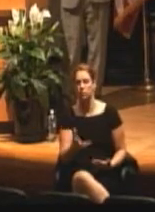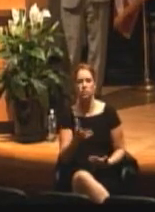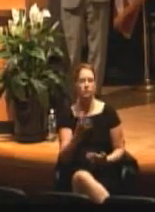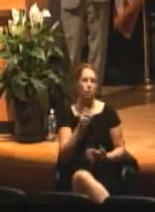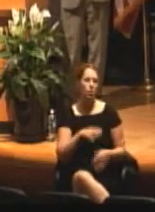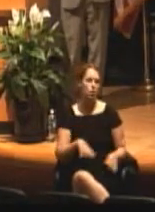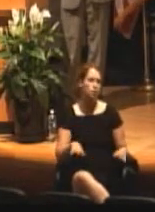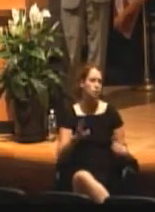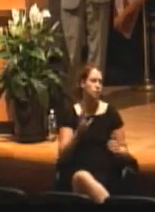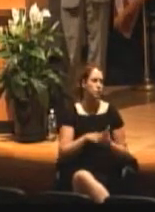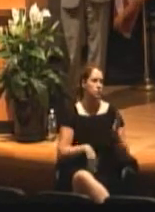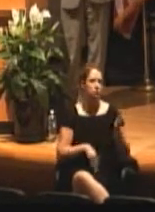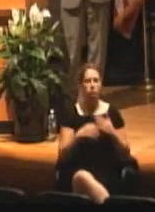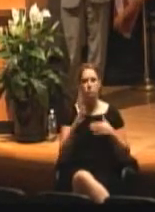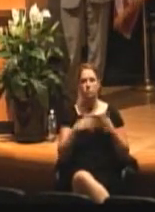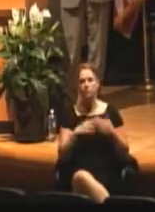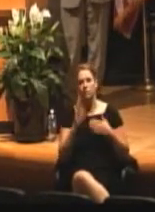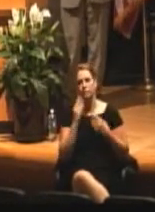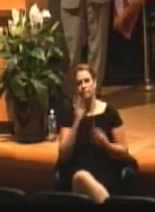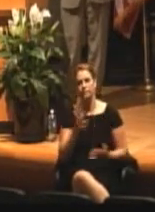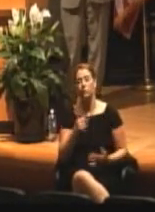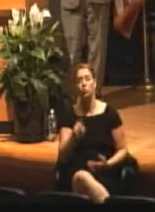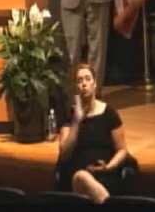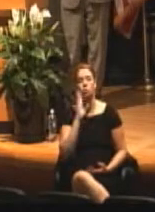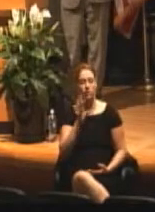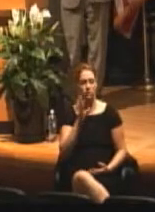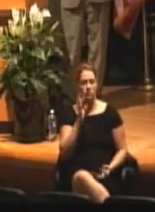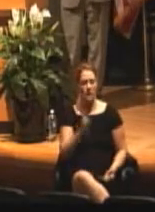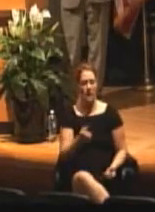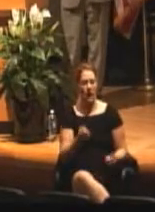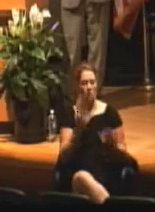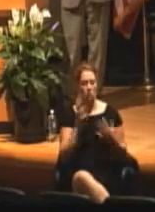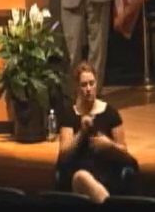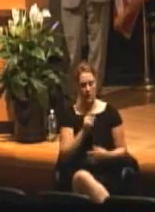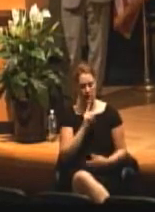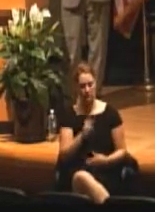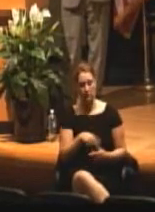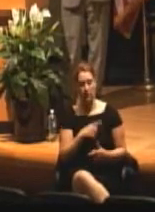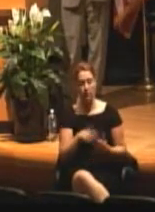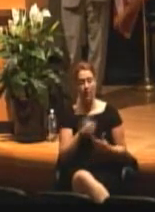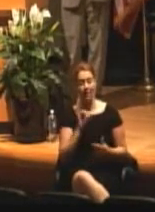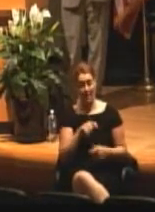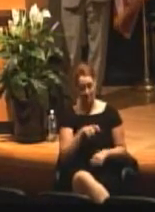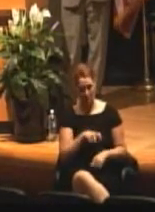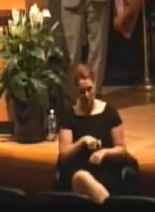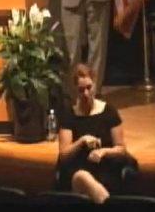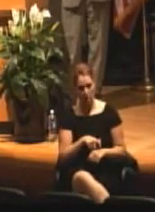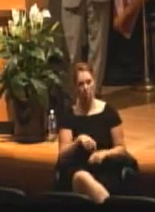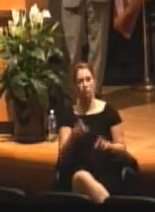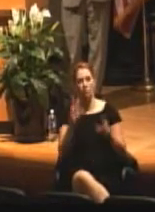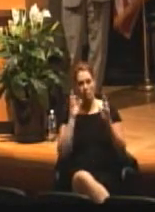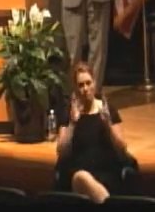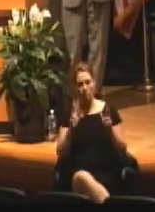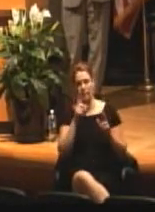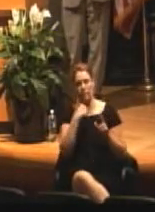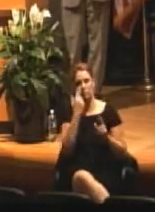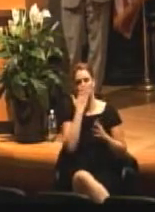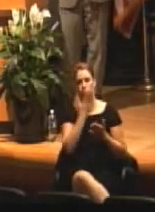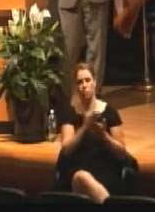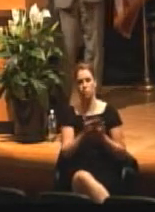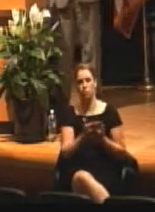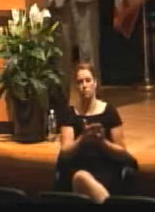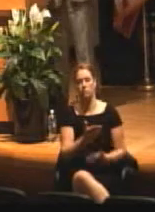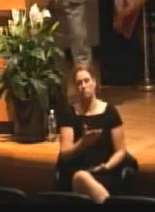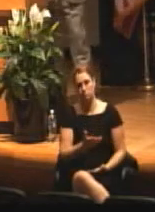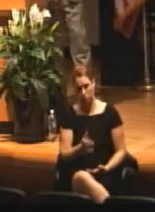And then we're gonna give you that sheet to say, this is what it looks like. And at that point, hopefully, it looks good to you too, and you're comfortable